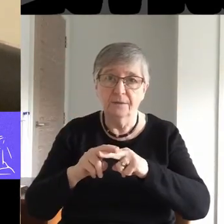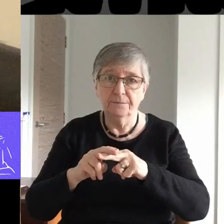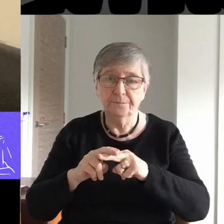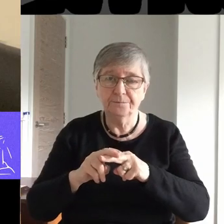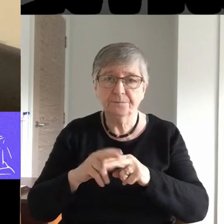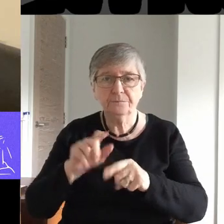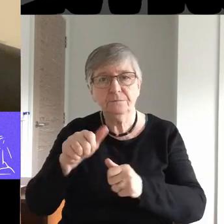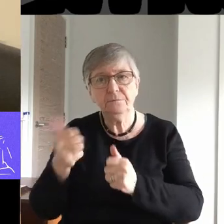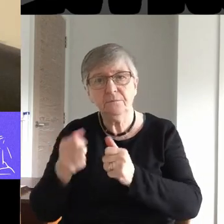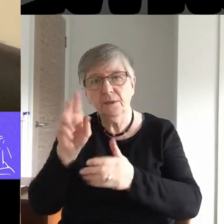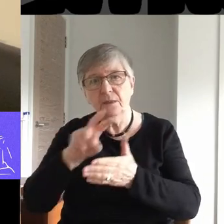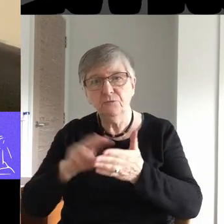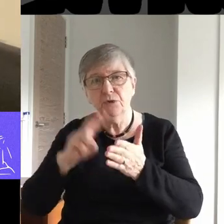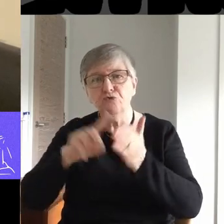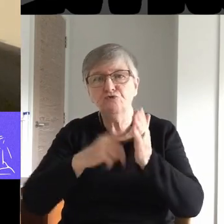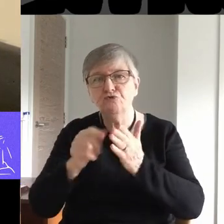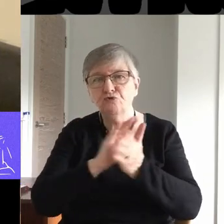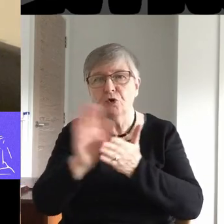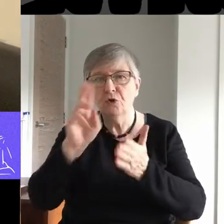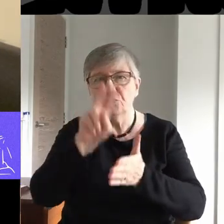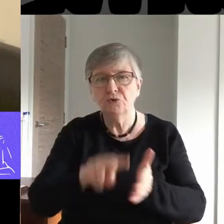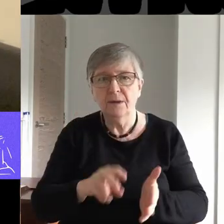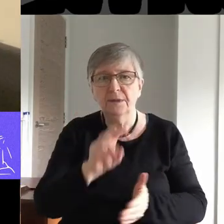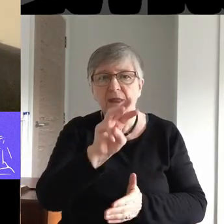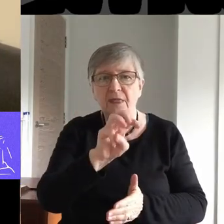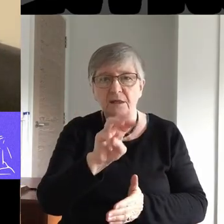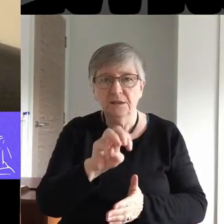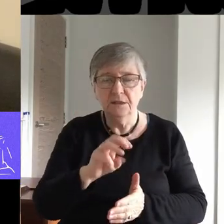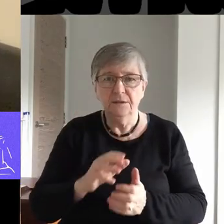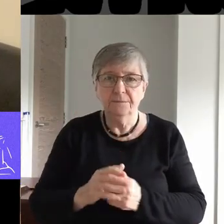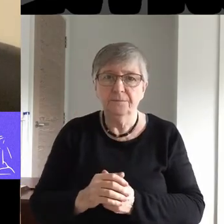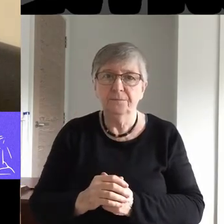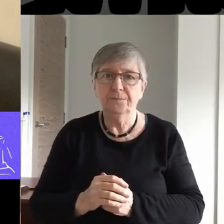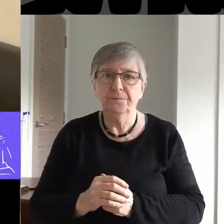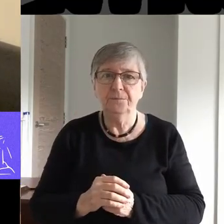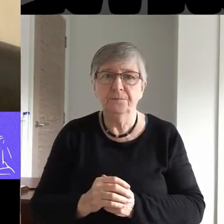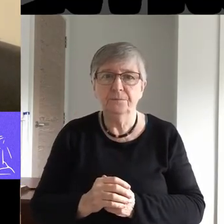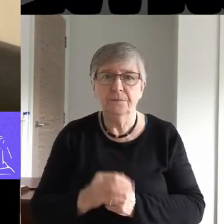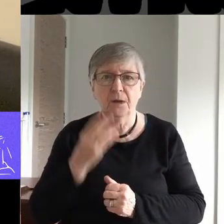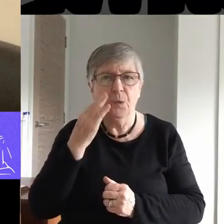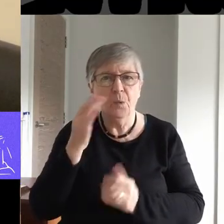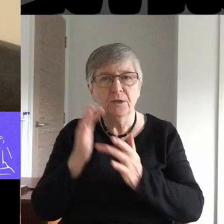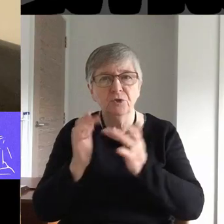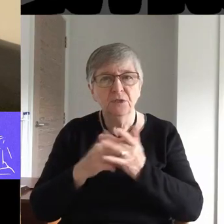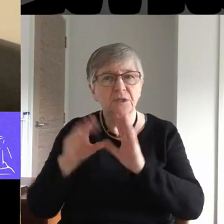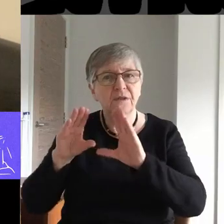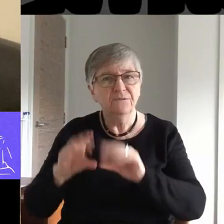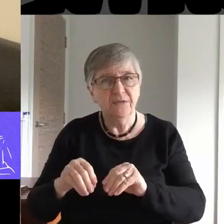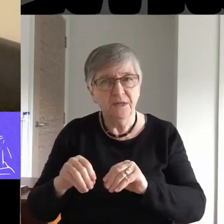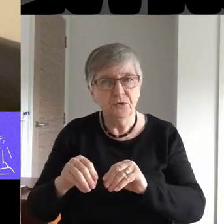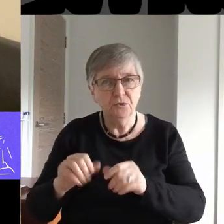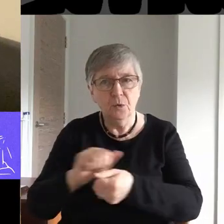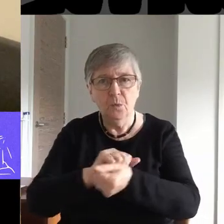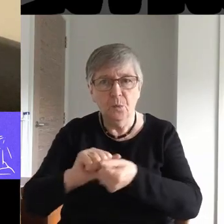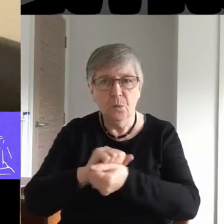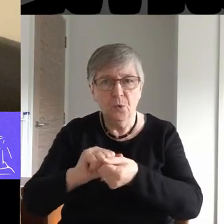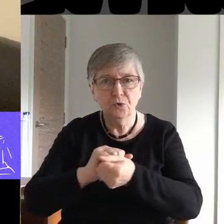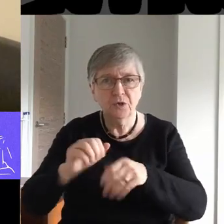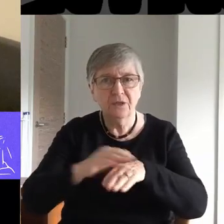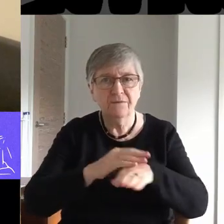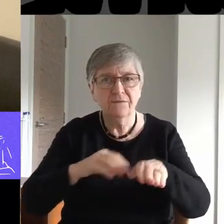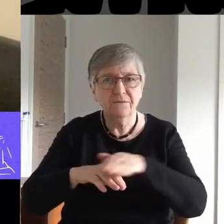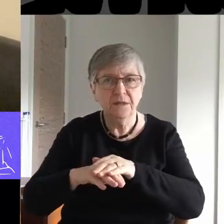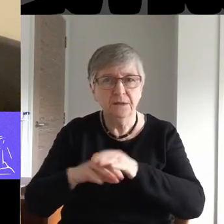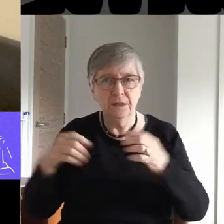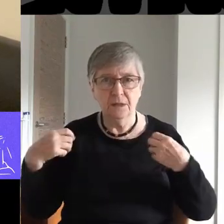John chapter 13, verses 12 to 17. When Jesus had finished washing their feet, he put on